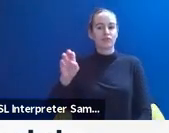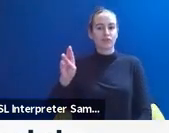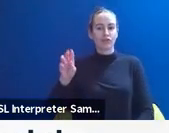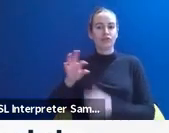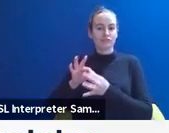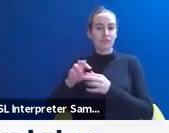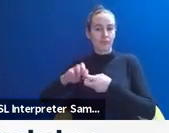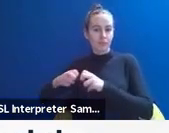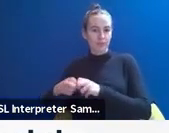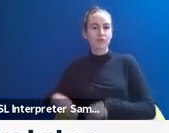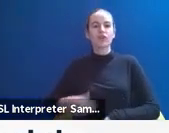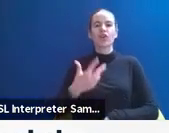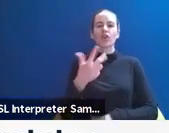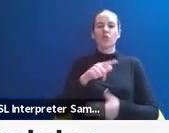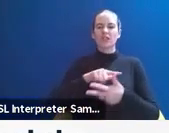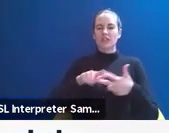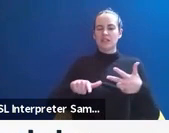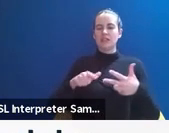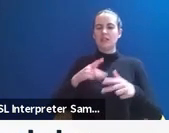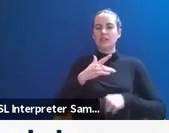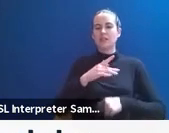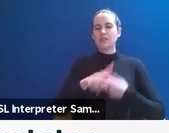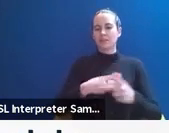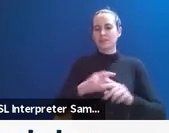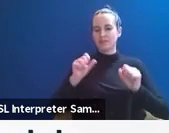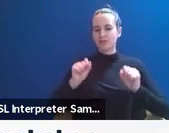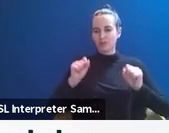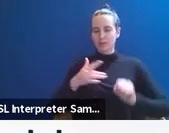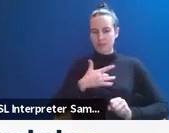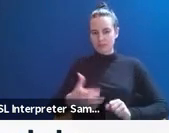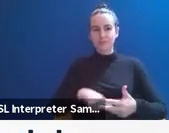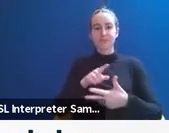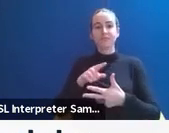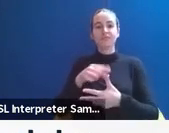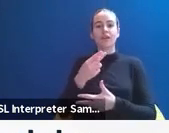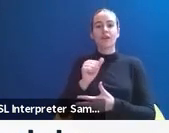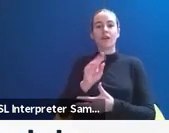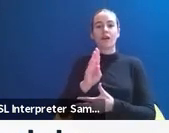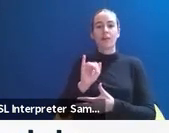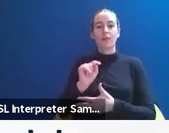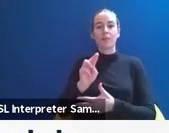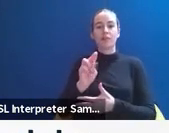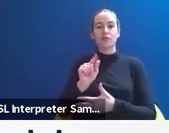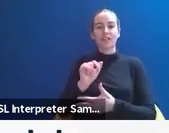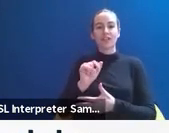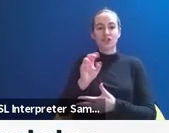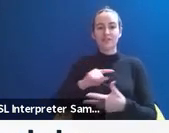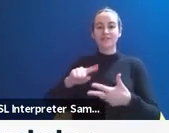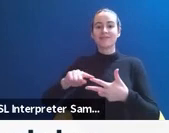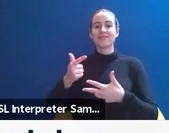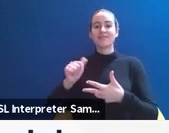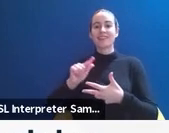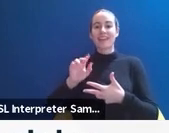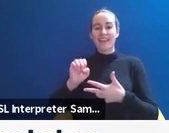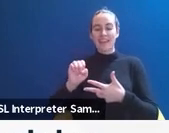principal methods of exercise are generally used, that being habituation, gaze stabilization,